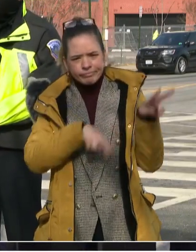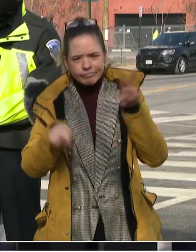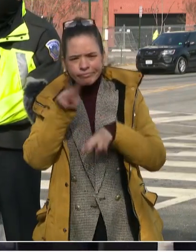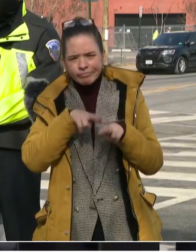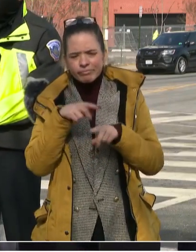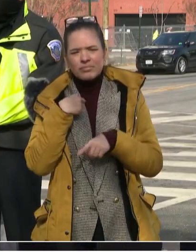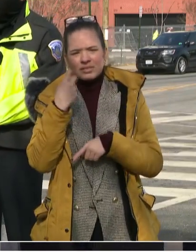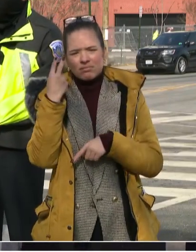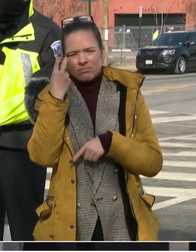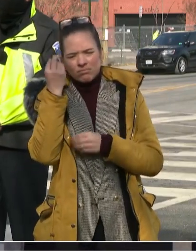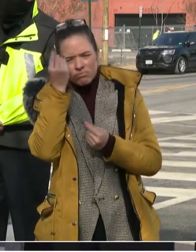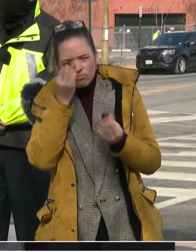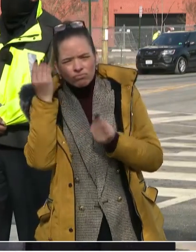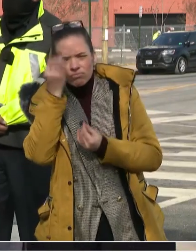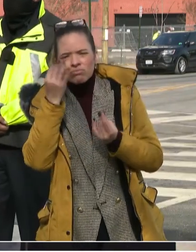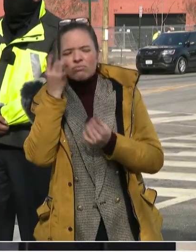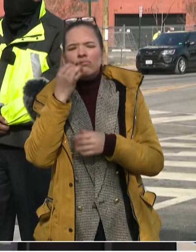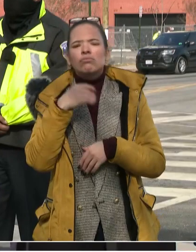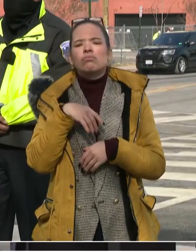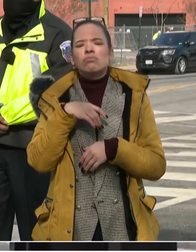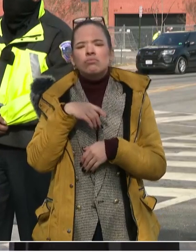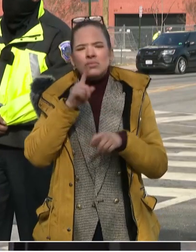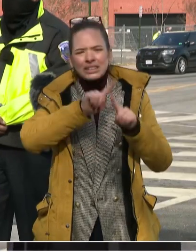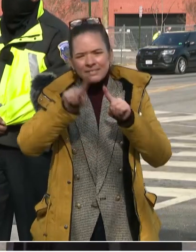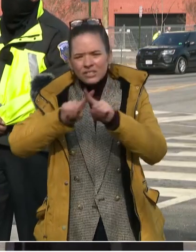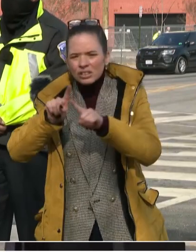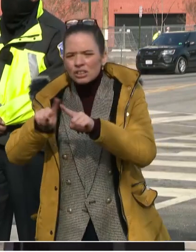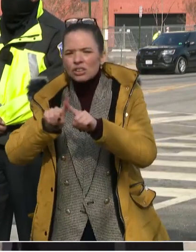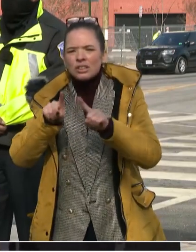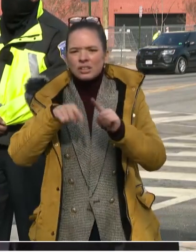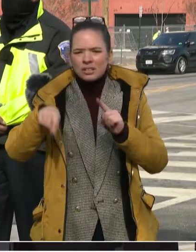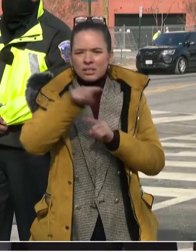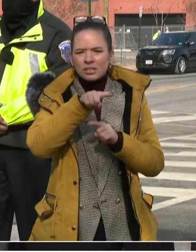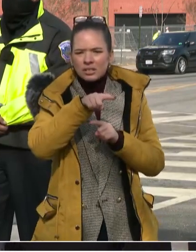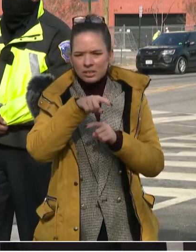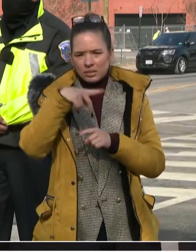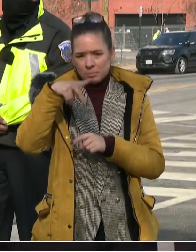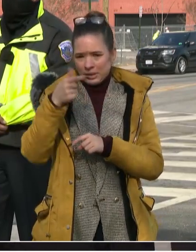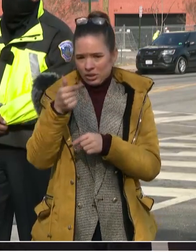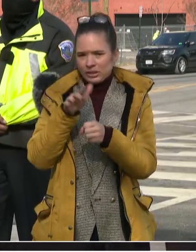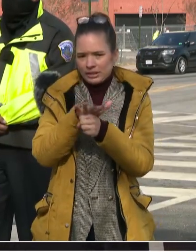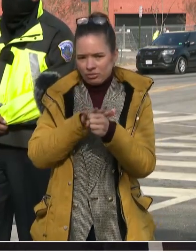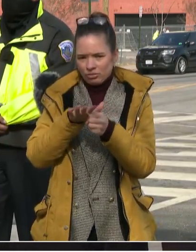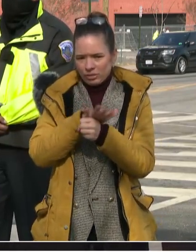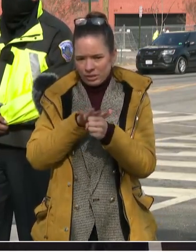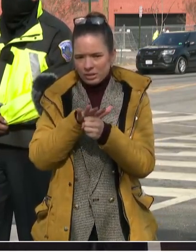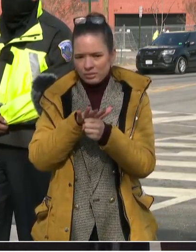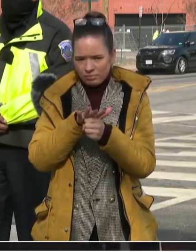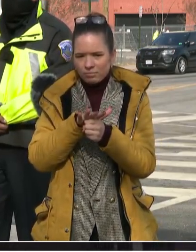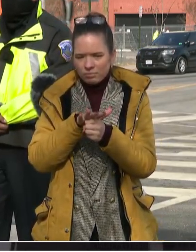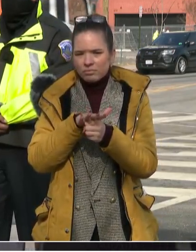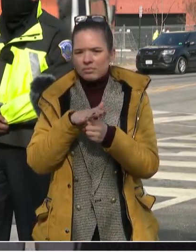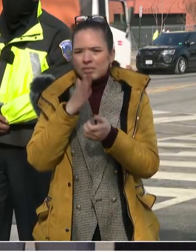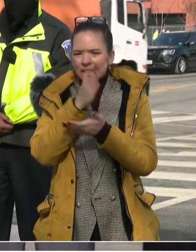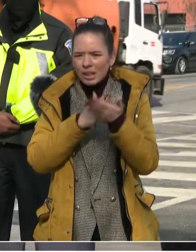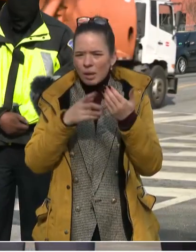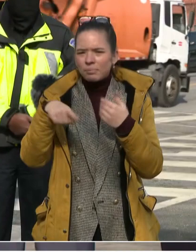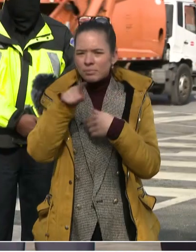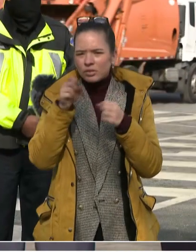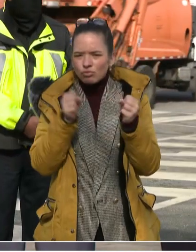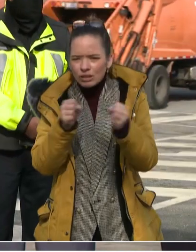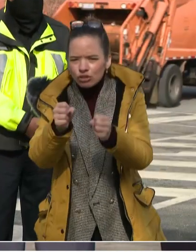Chief Aziz in Prince George's County about some of the things, some of the tactics that we want to